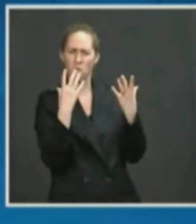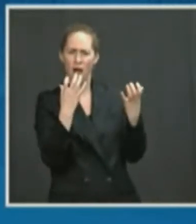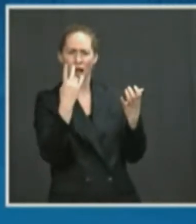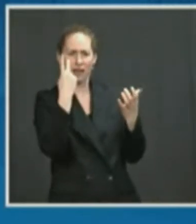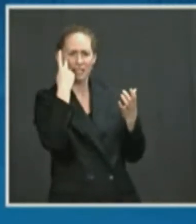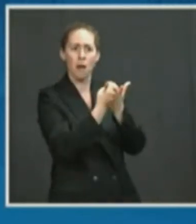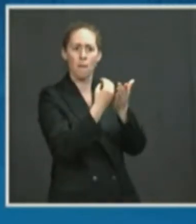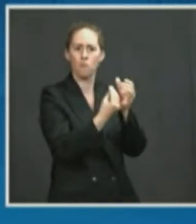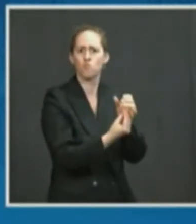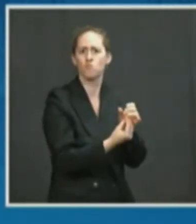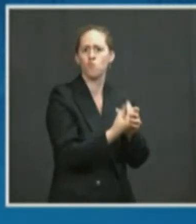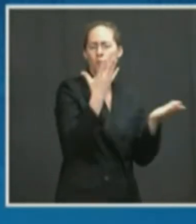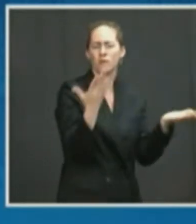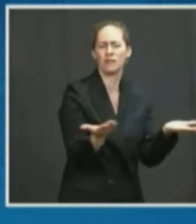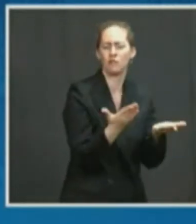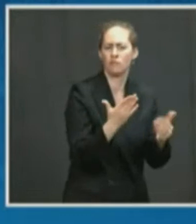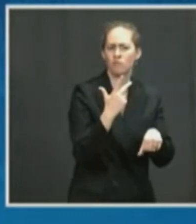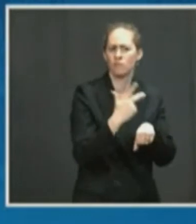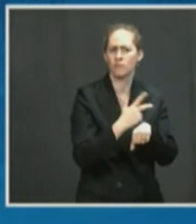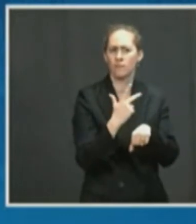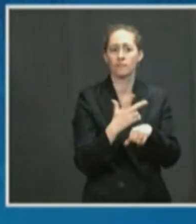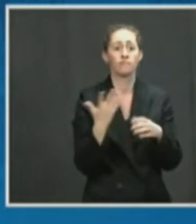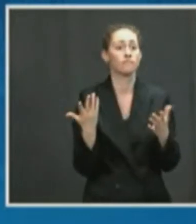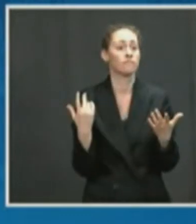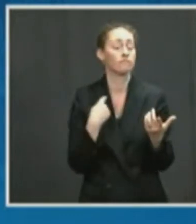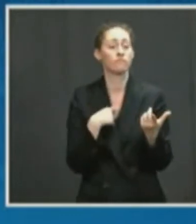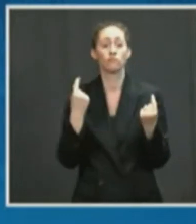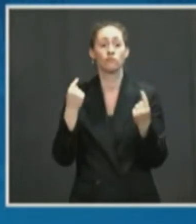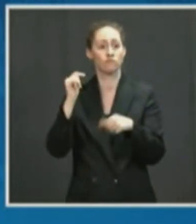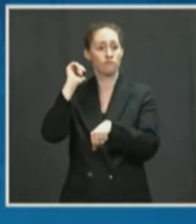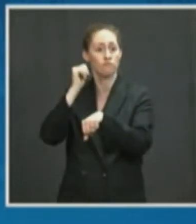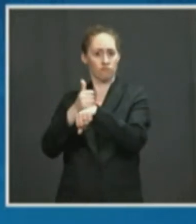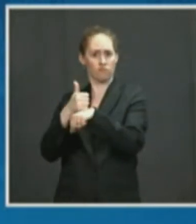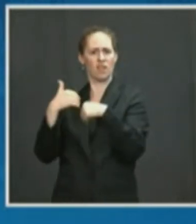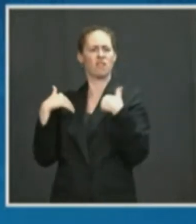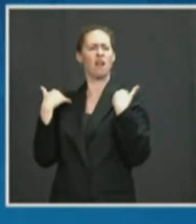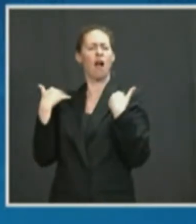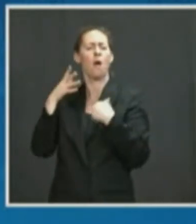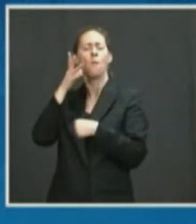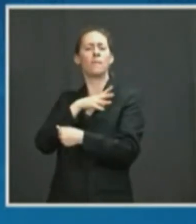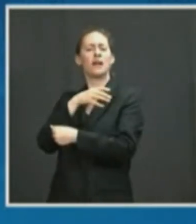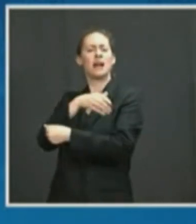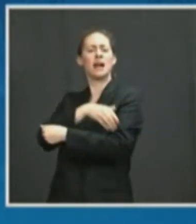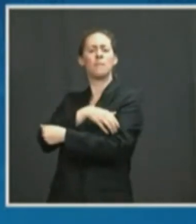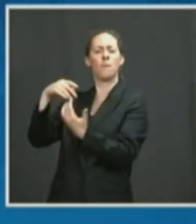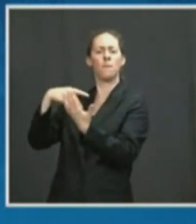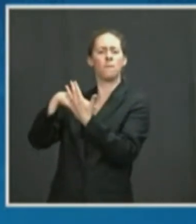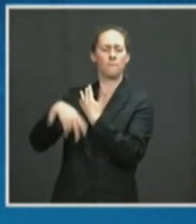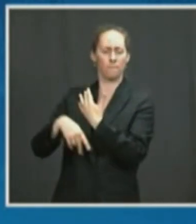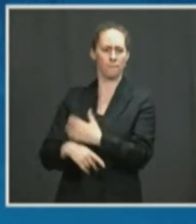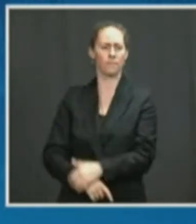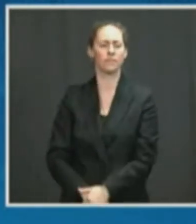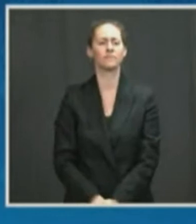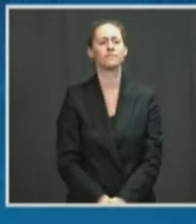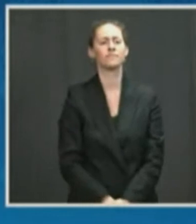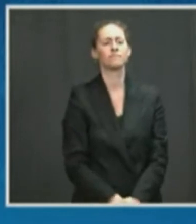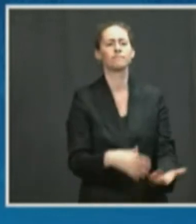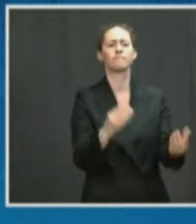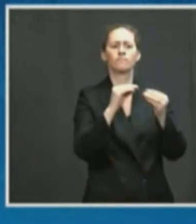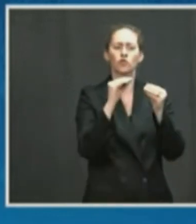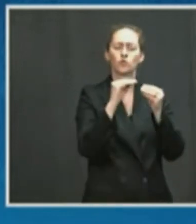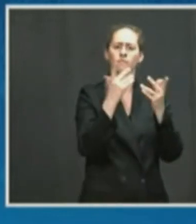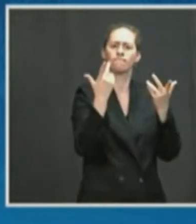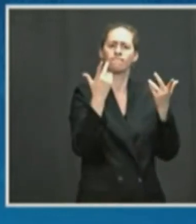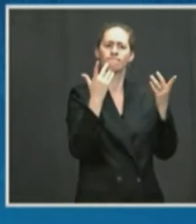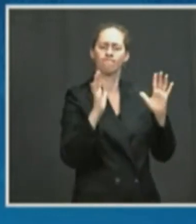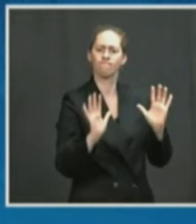We will launch a Young Women's Empowerment Initiative to increase education and economic opportunities for girls